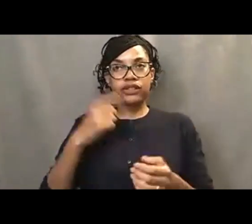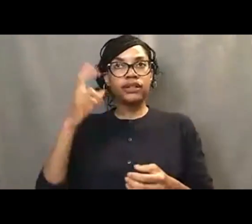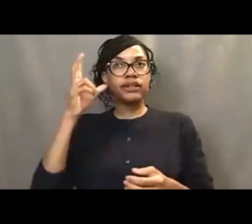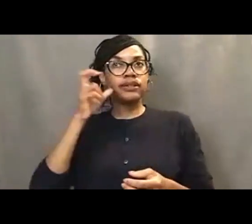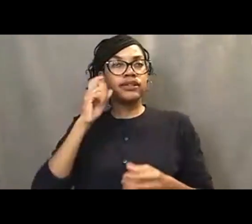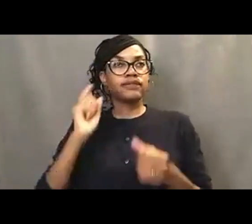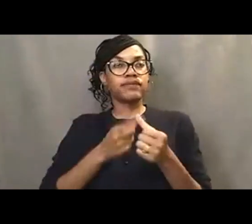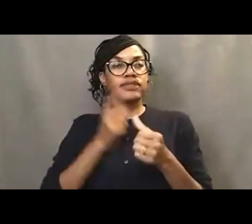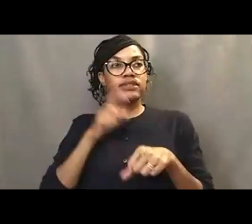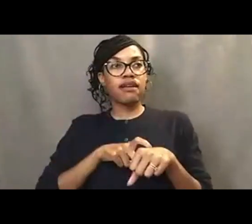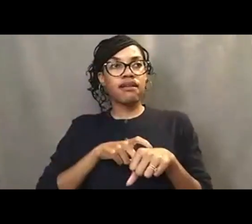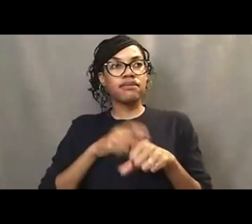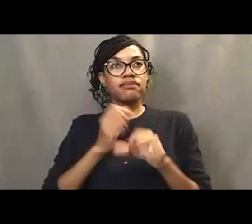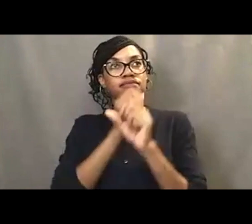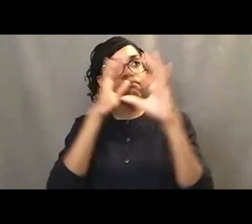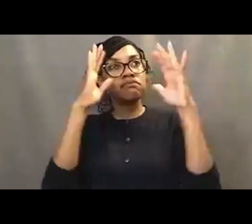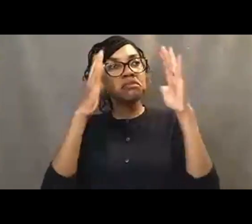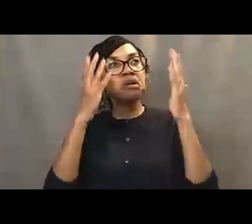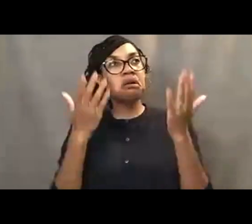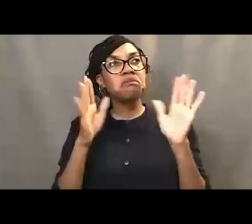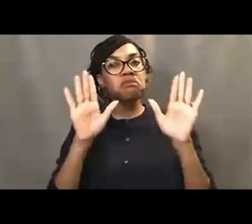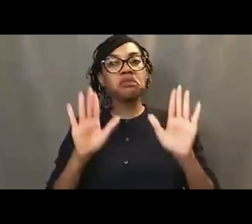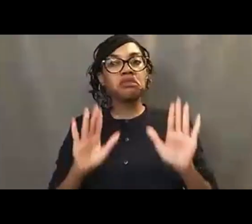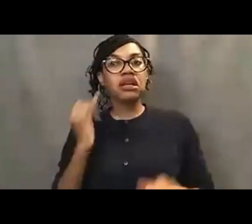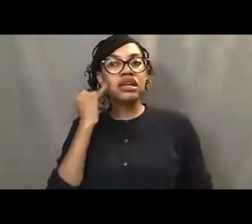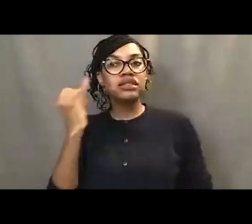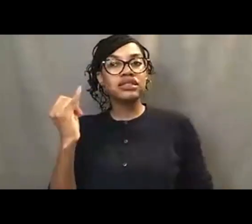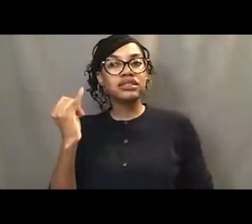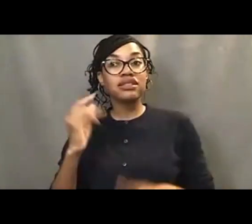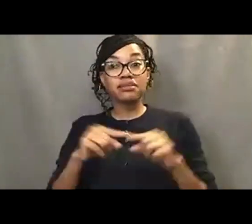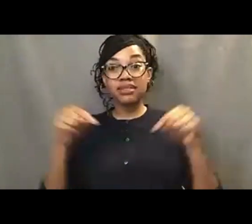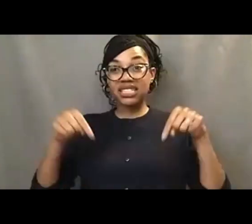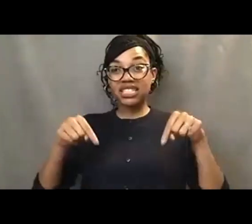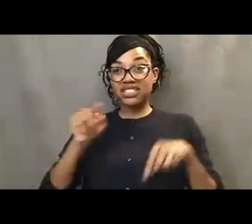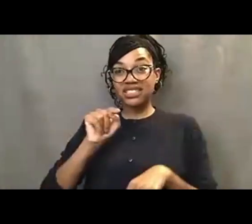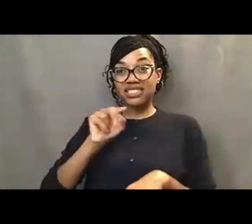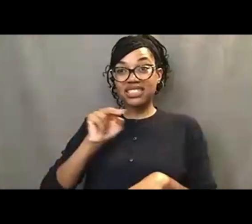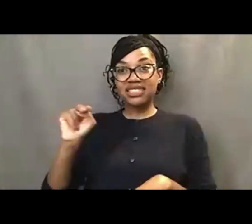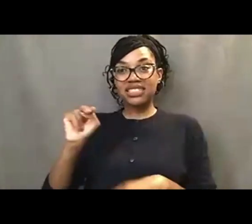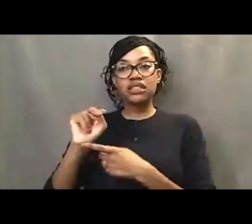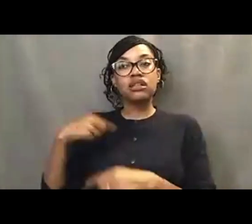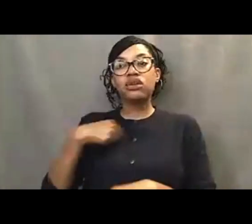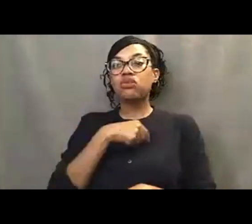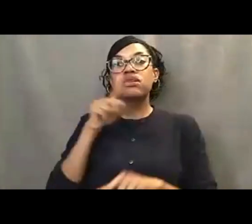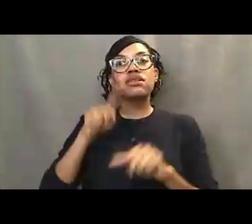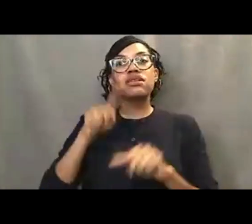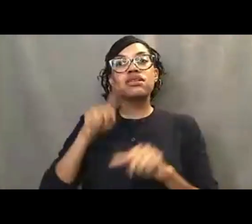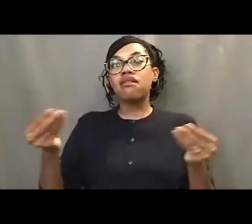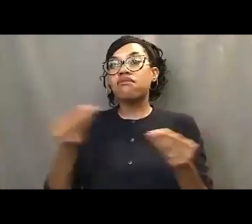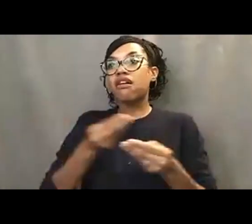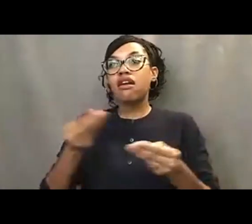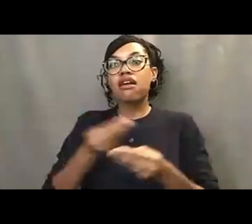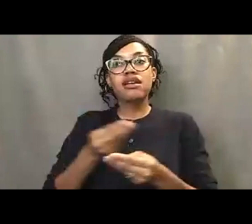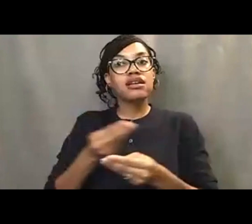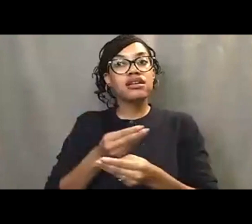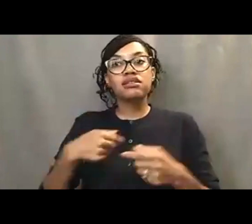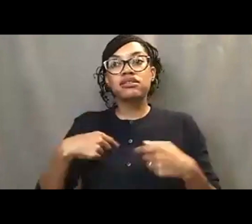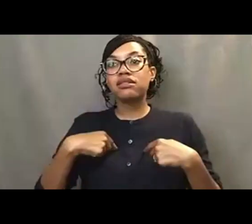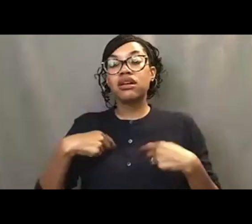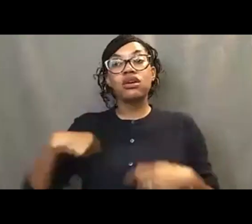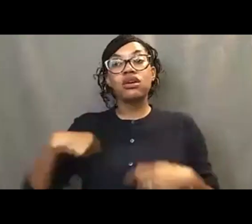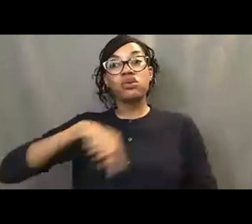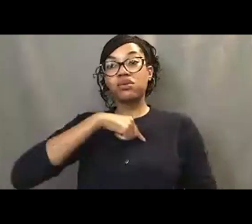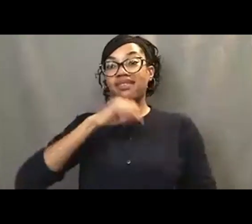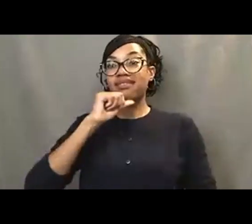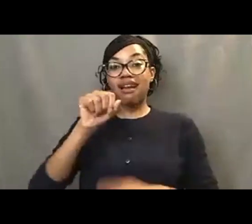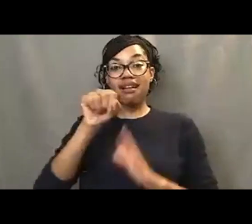But the problem is that here in Tennessee, we can't bargain. We're not a collective bargaining state.